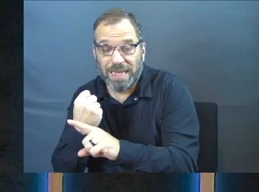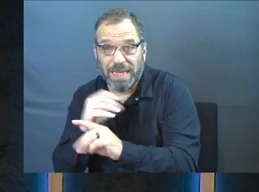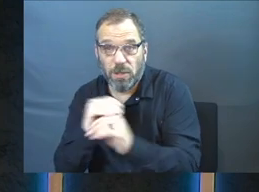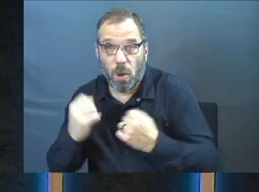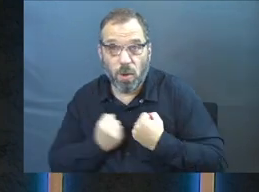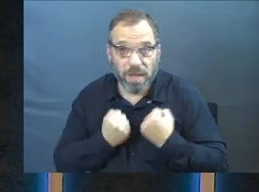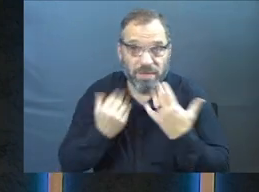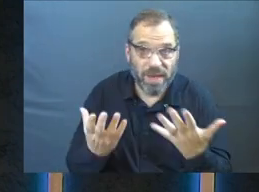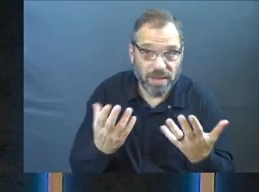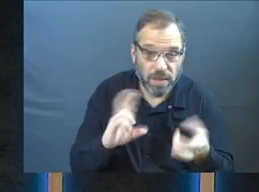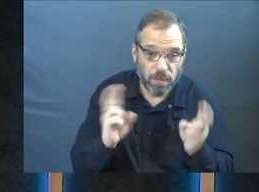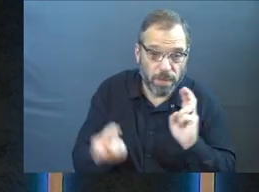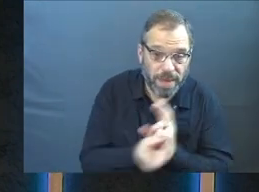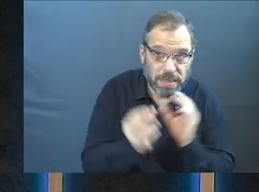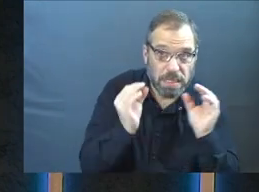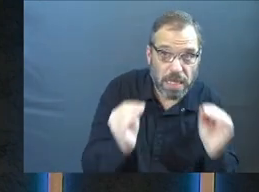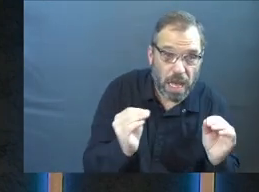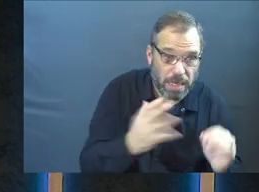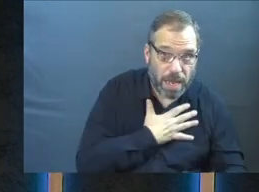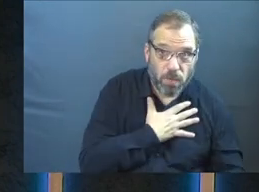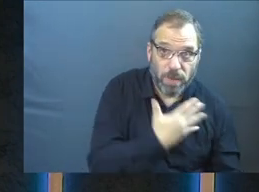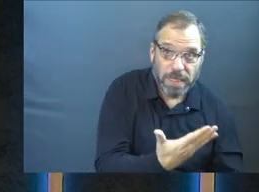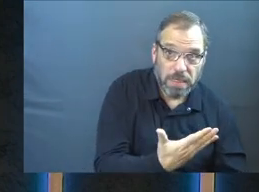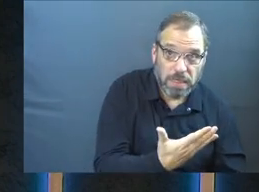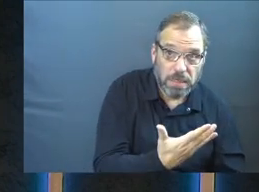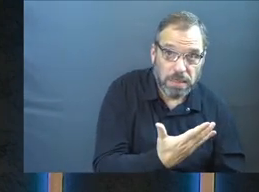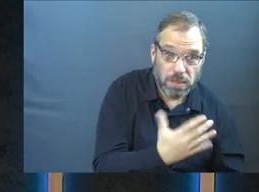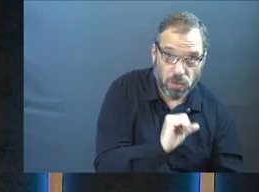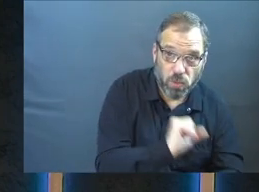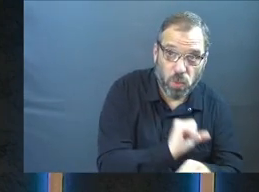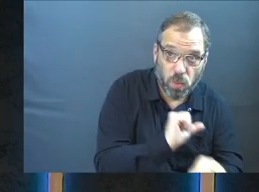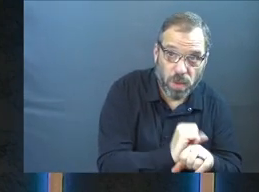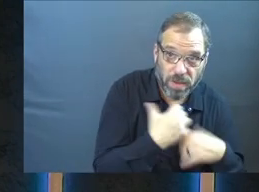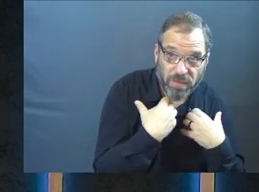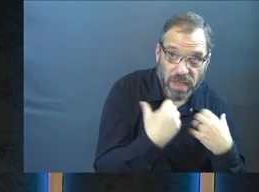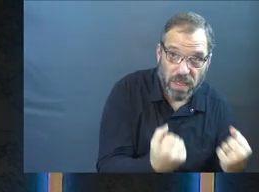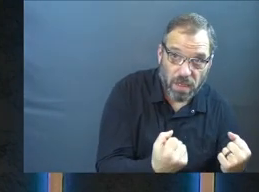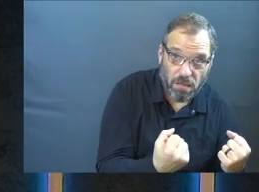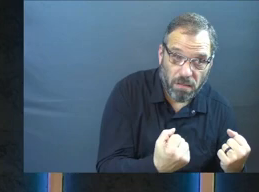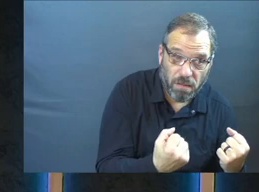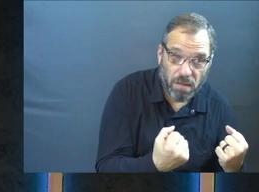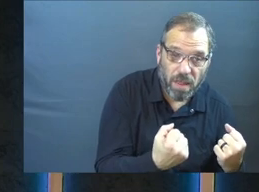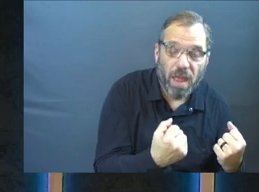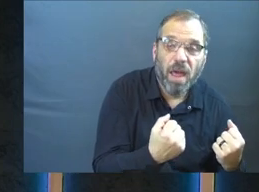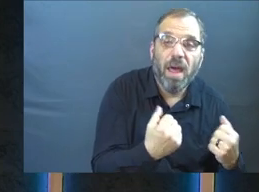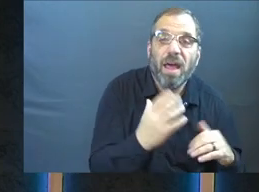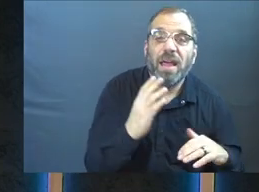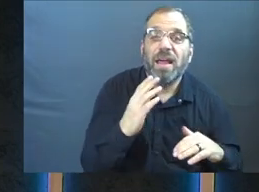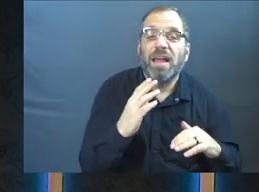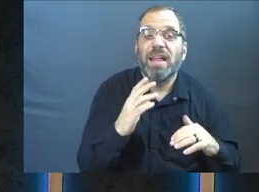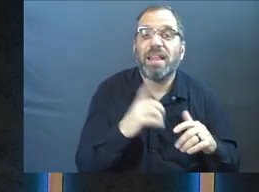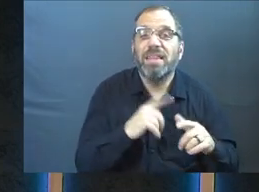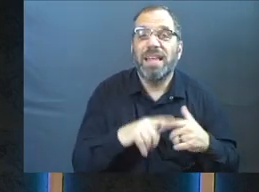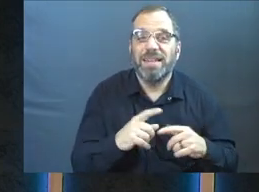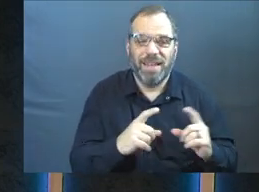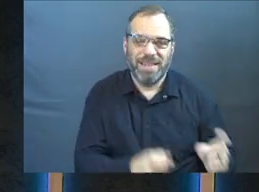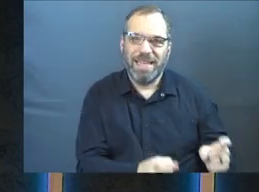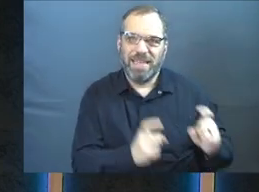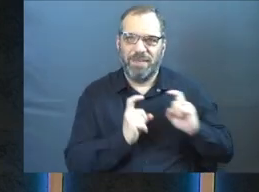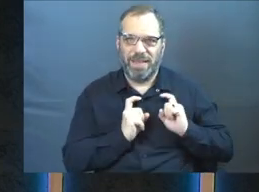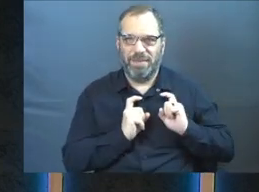confession and repentance and willingness to work and heal from it, there's the giving of a